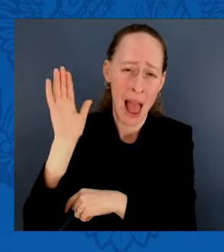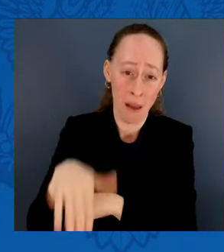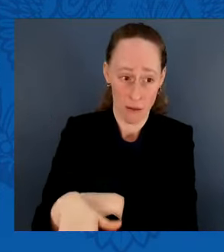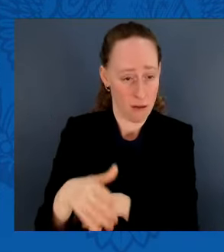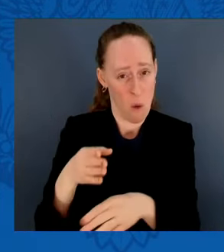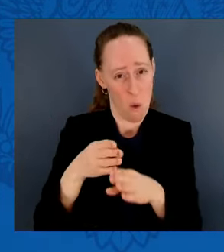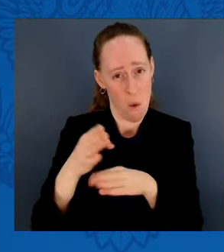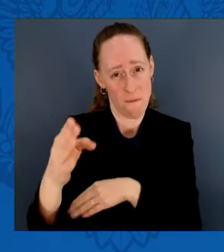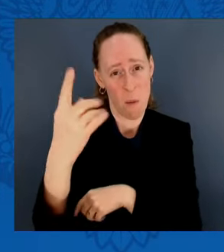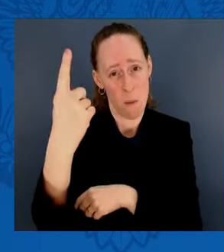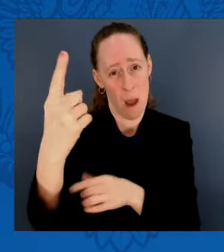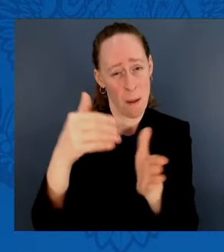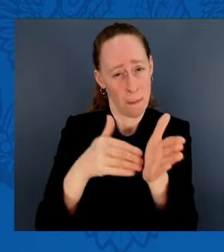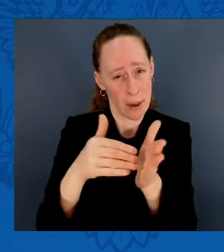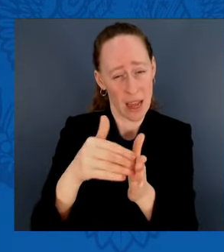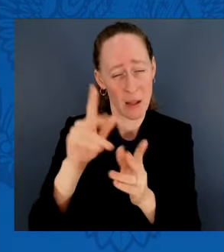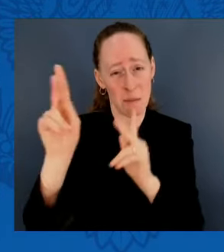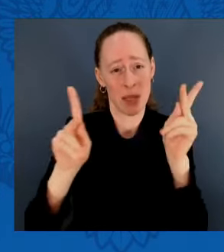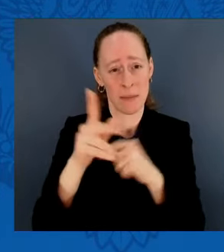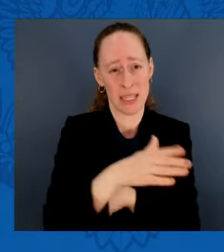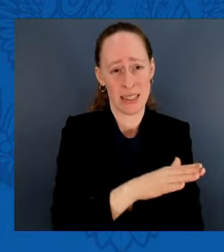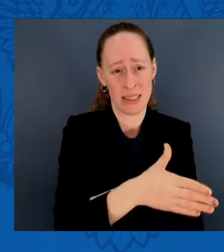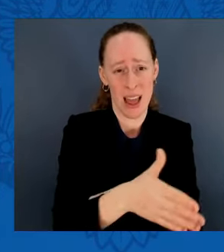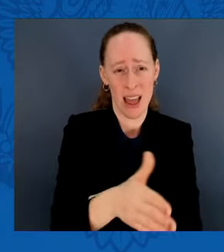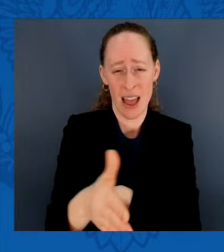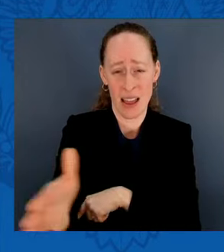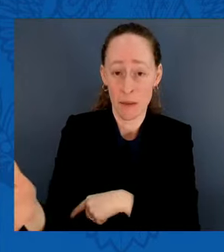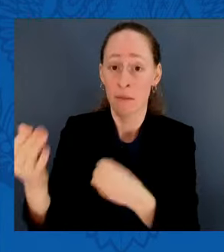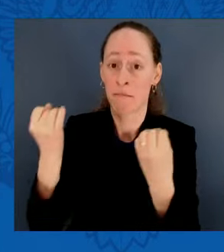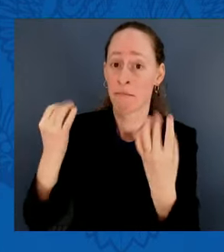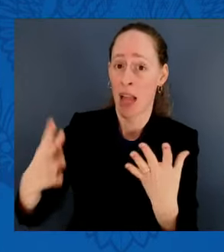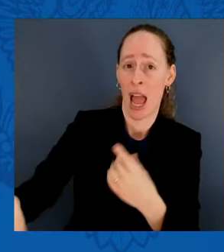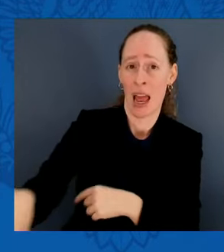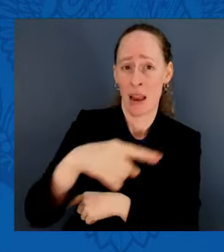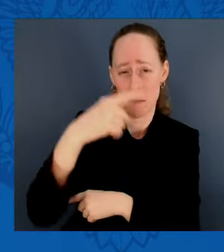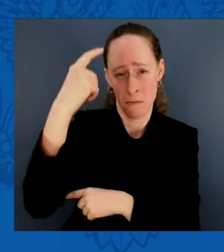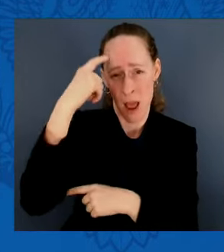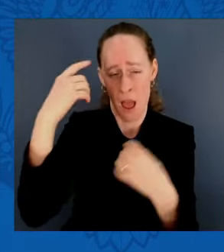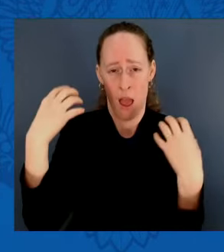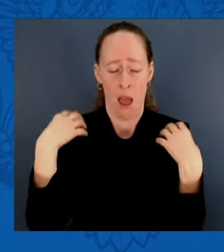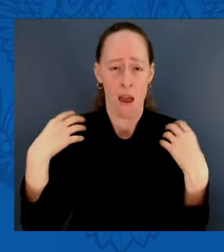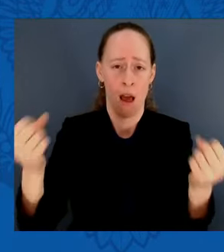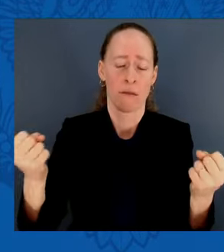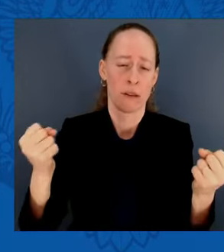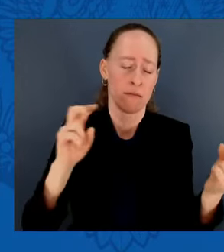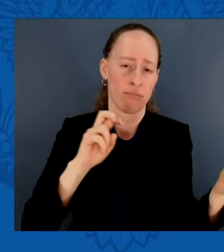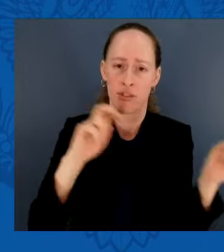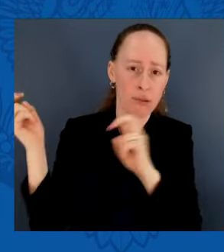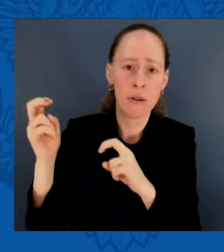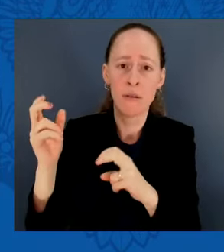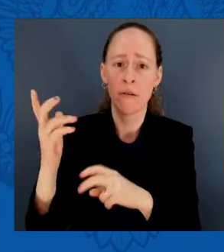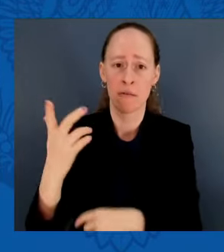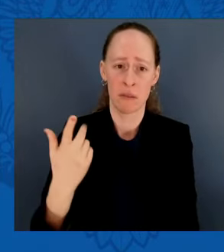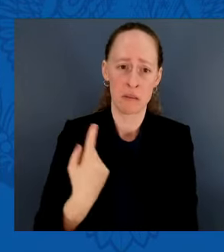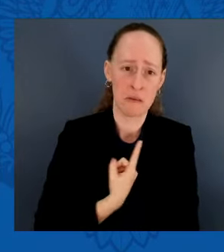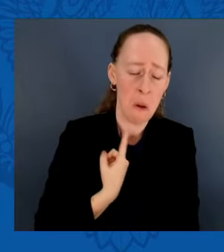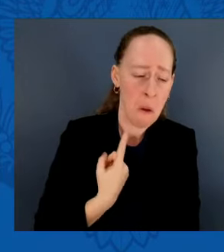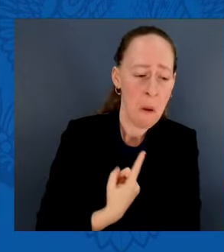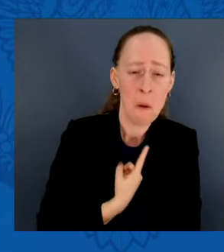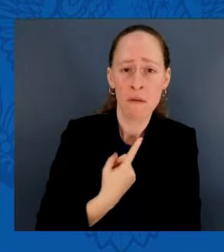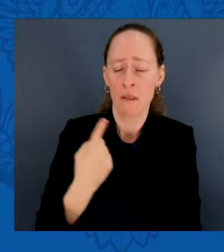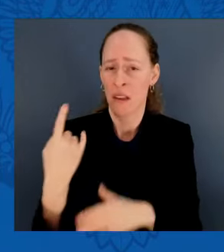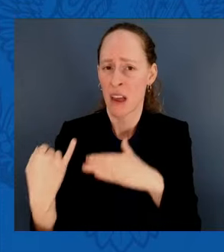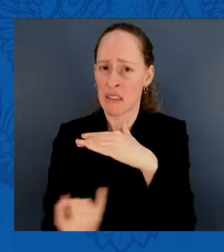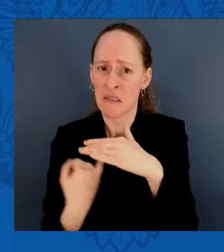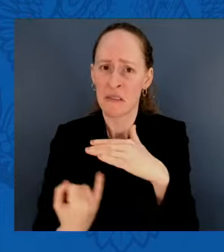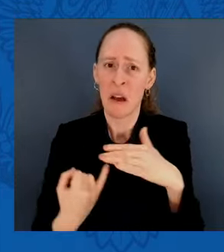mental health crisis of isolation and loneliness. A president, my predecessor, failed the most basic presidential